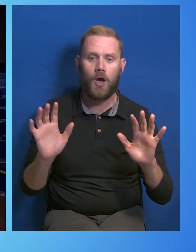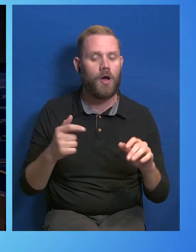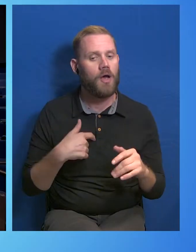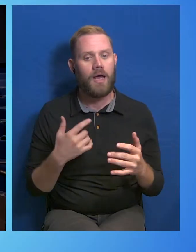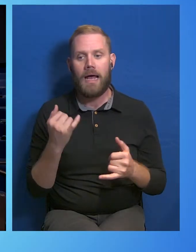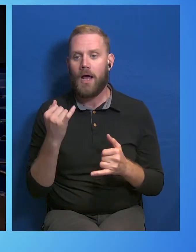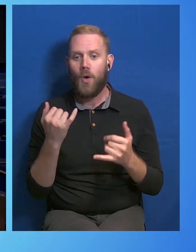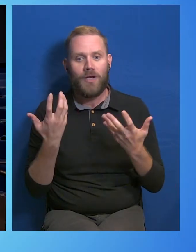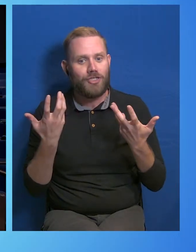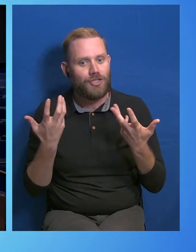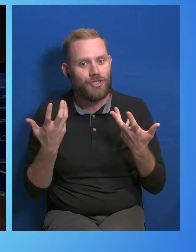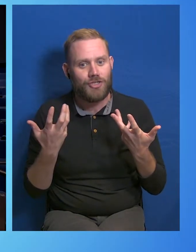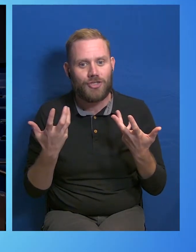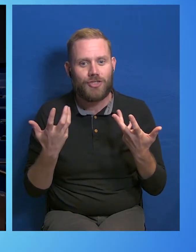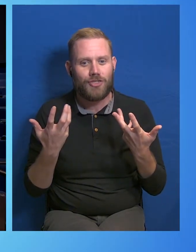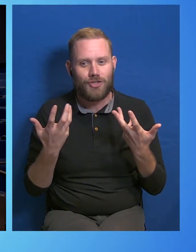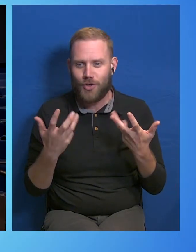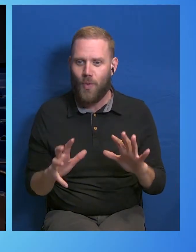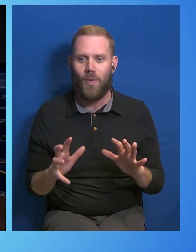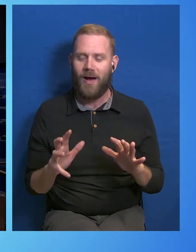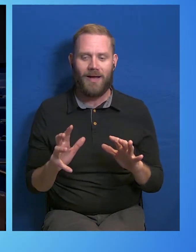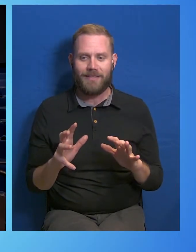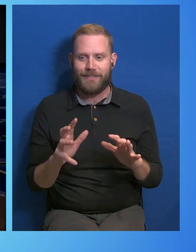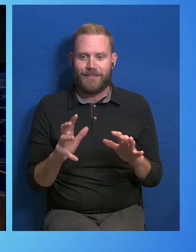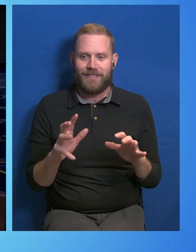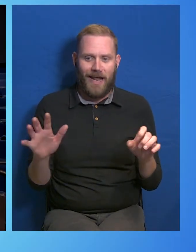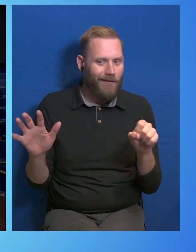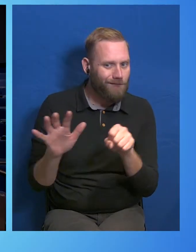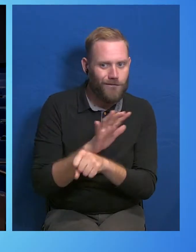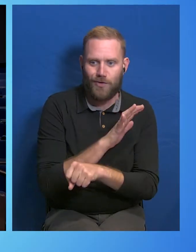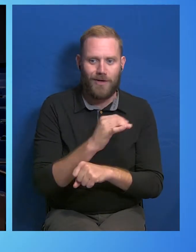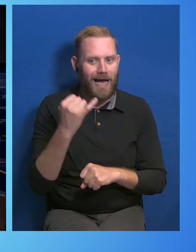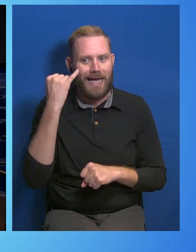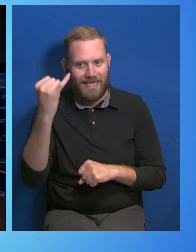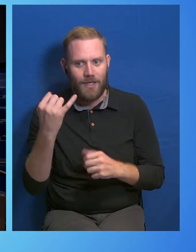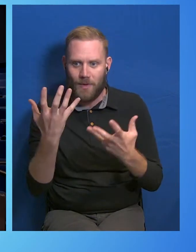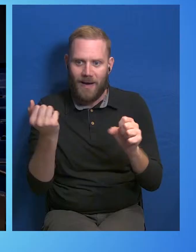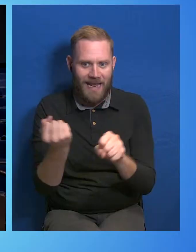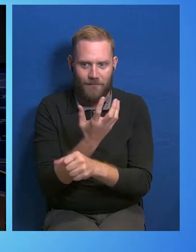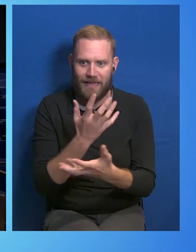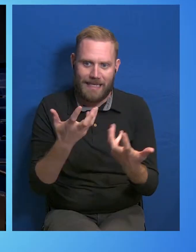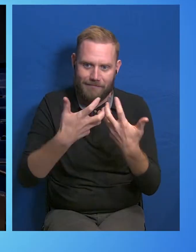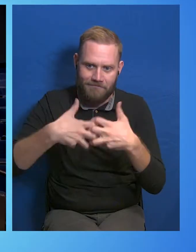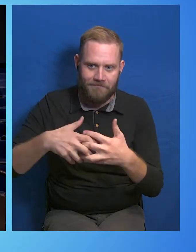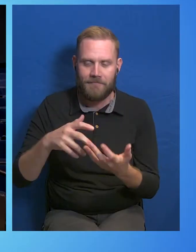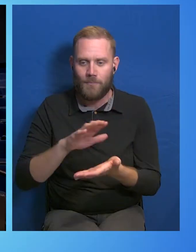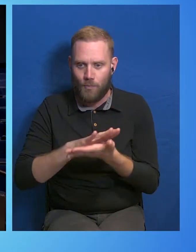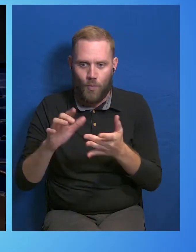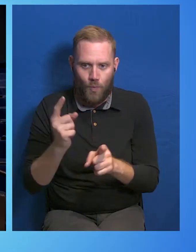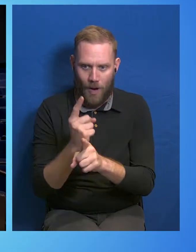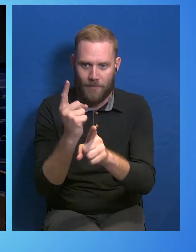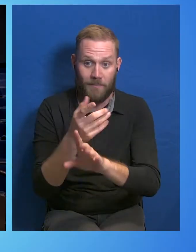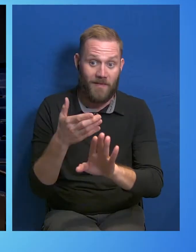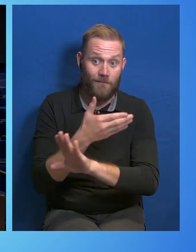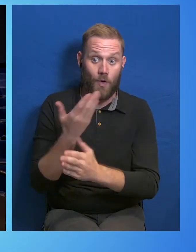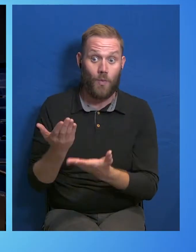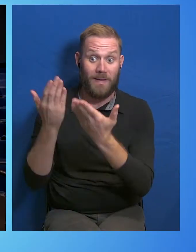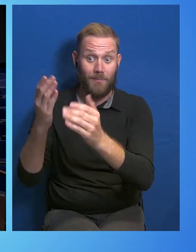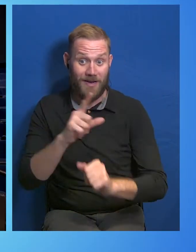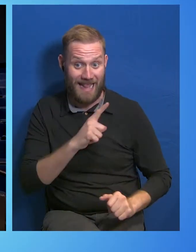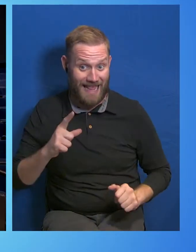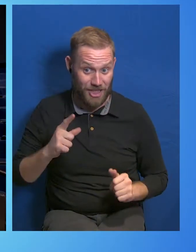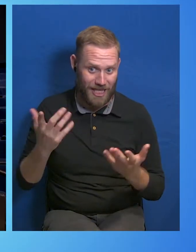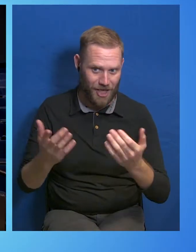we want is to take something that's half-baked to the legislature. And then finally, after that, I